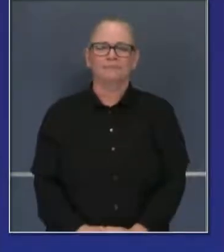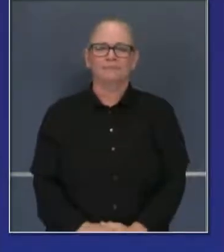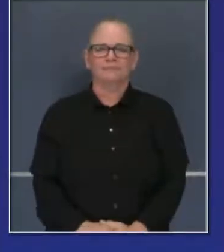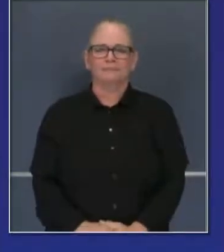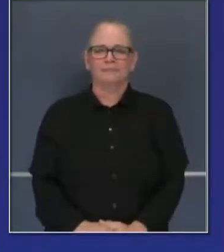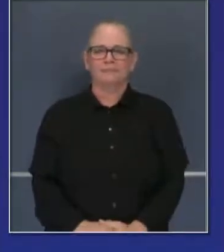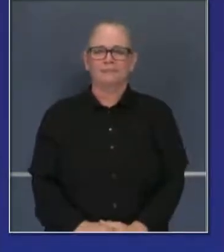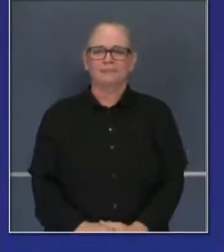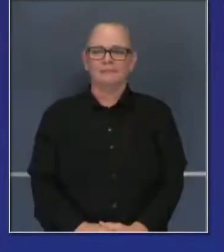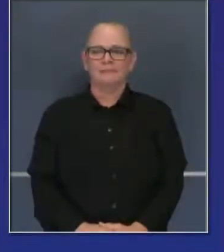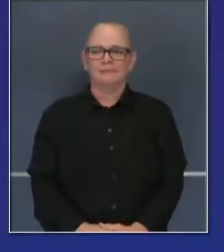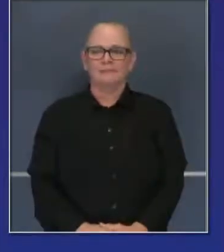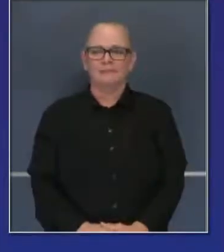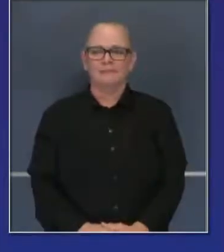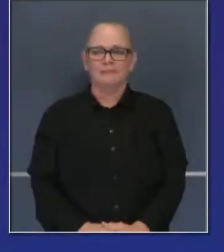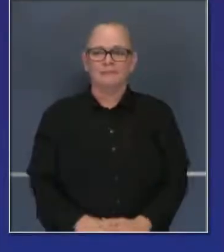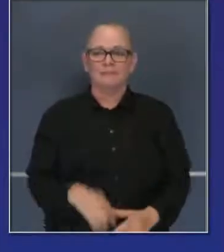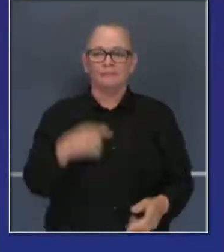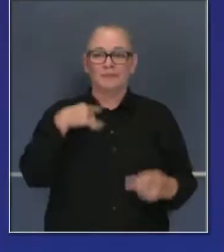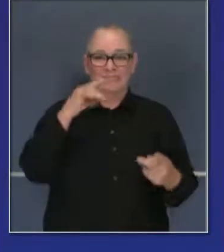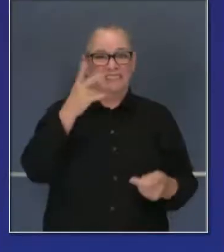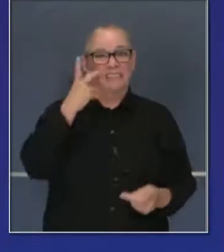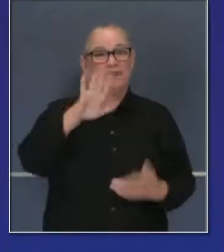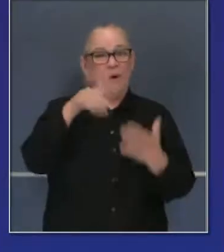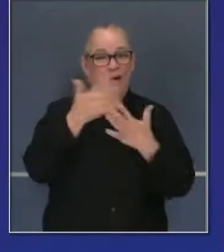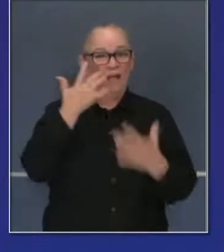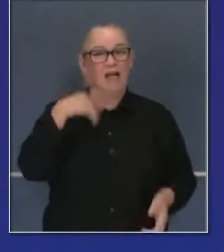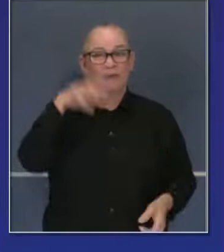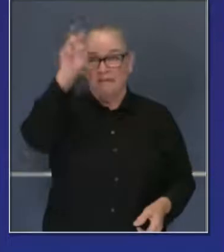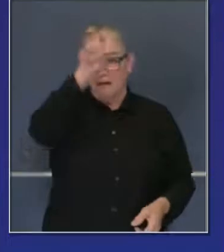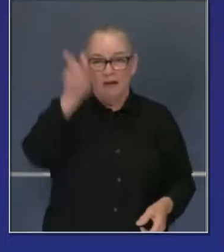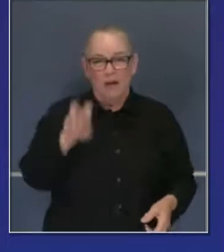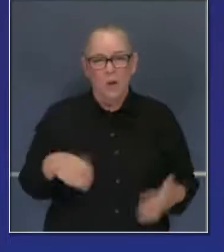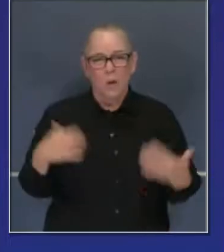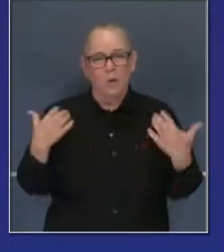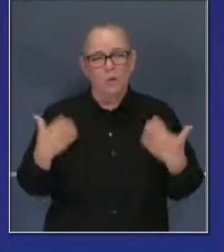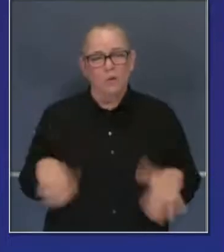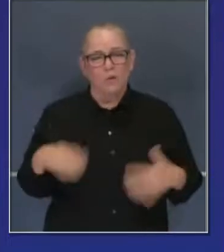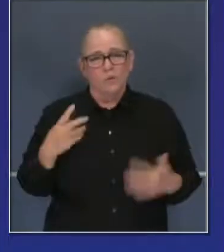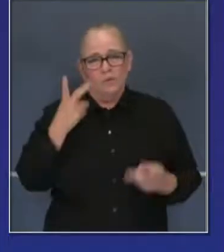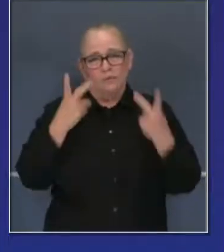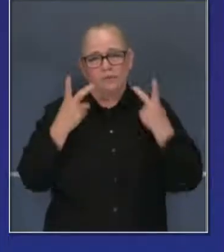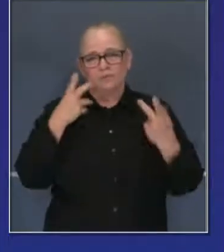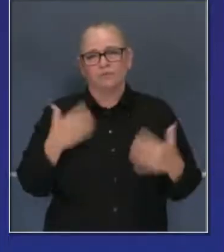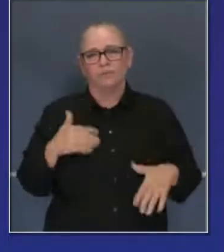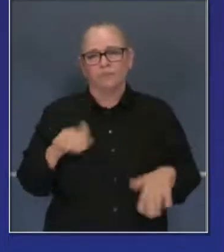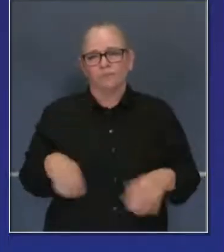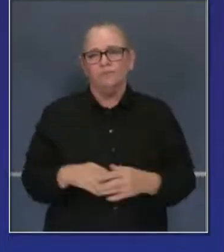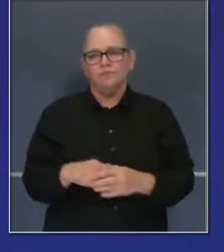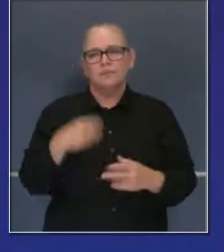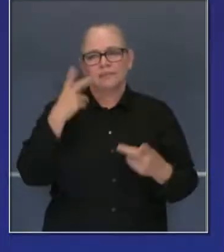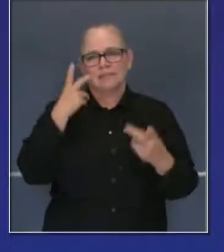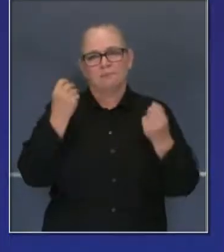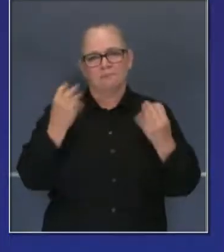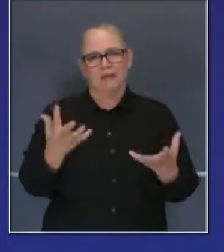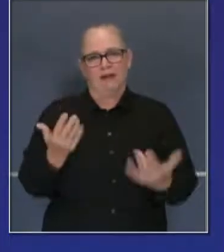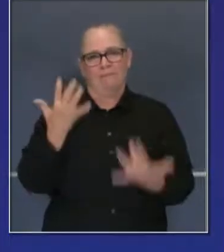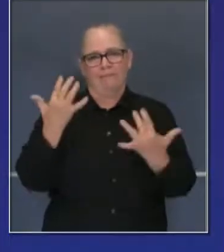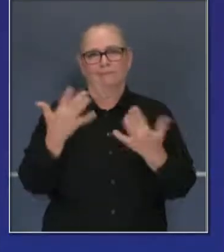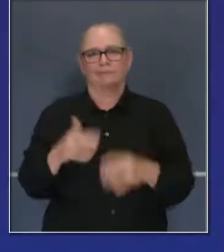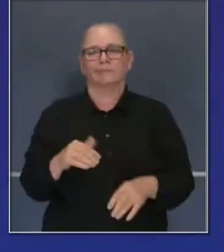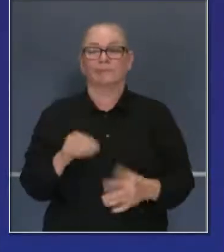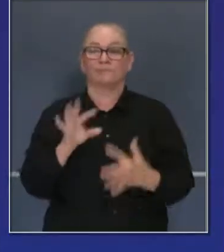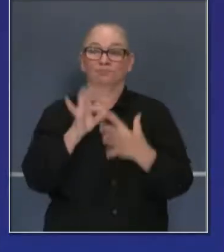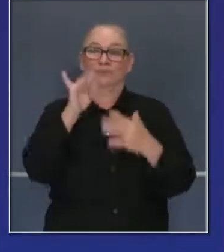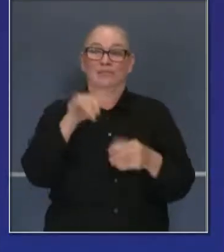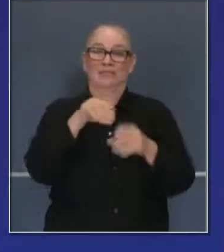as they have. And you've seen it all over the state, but it was really, in particular, visible all around that creek fire in